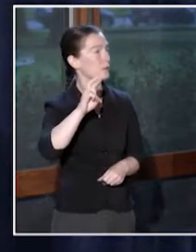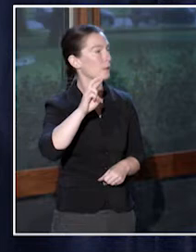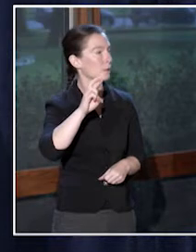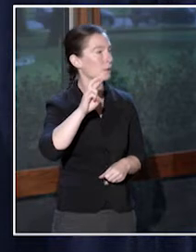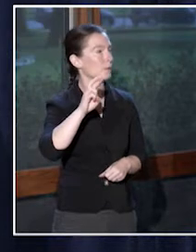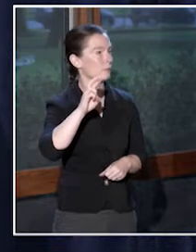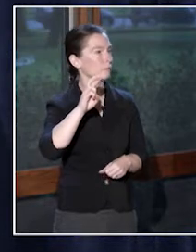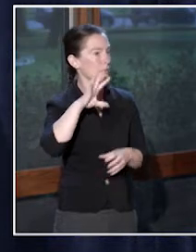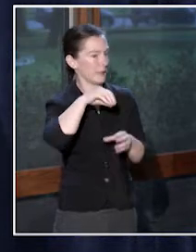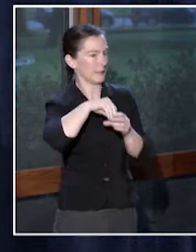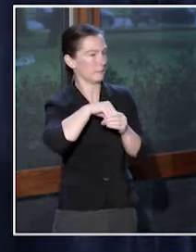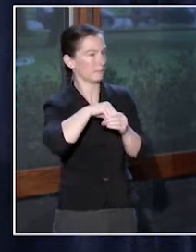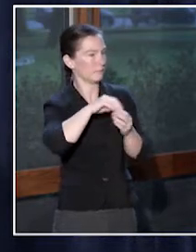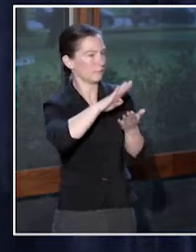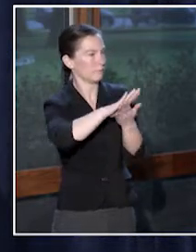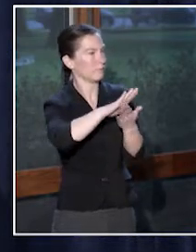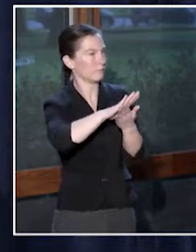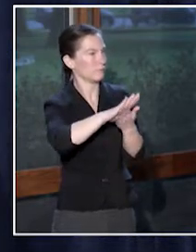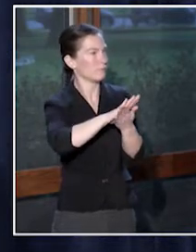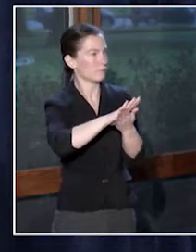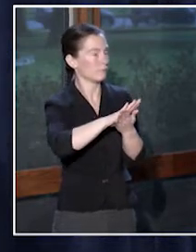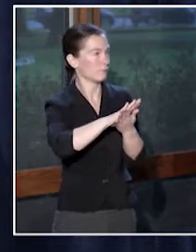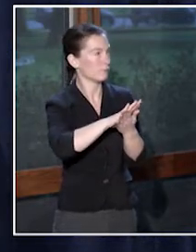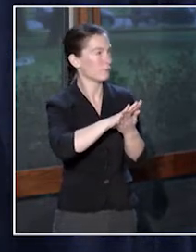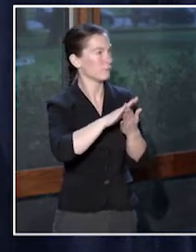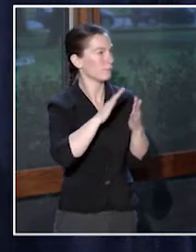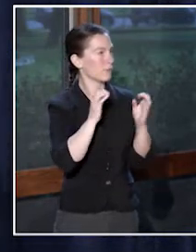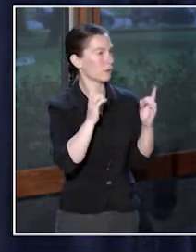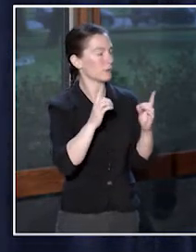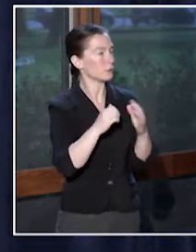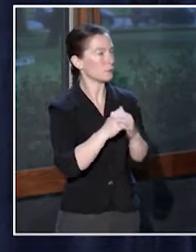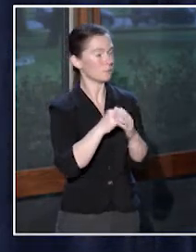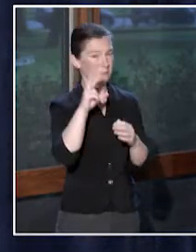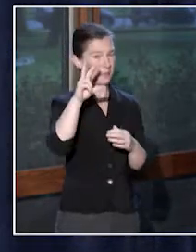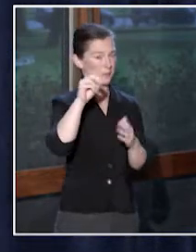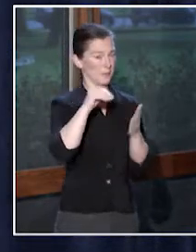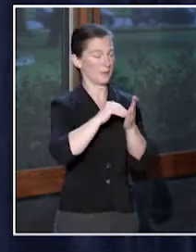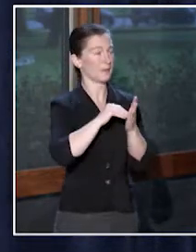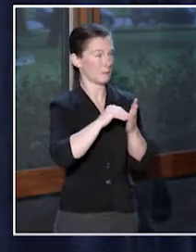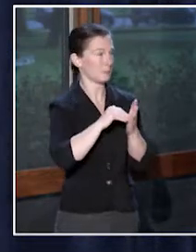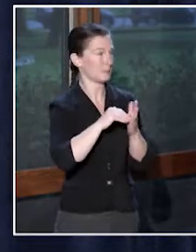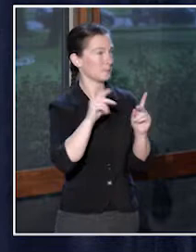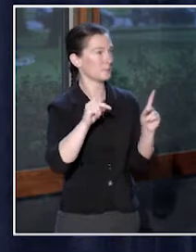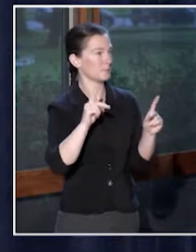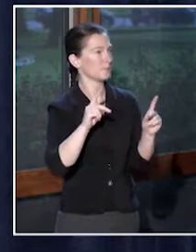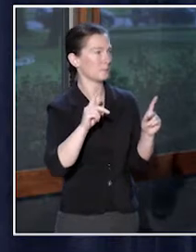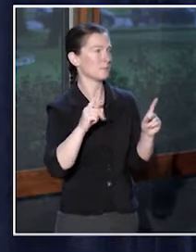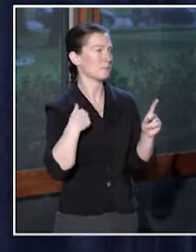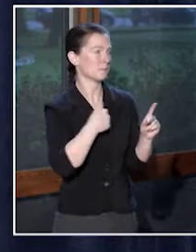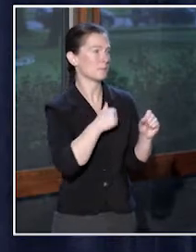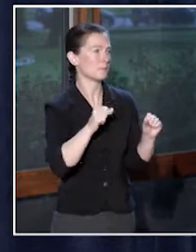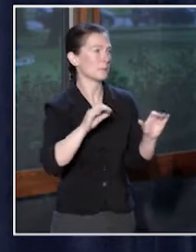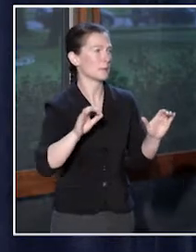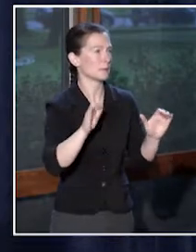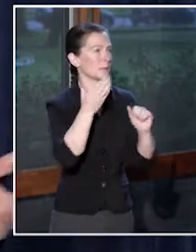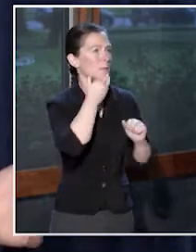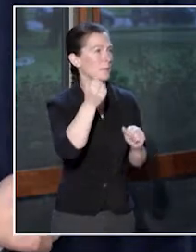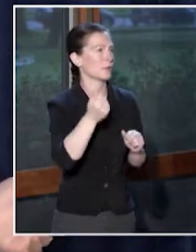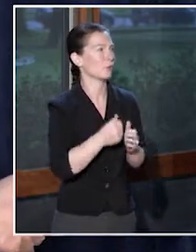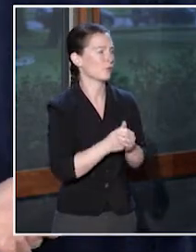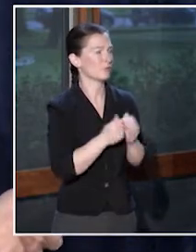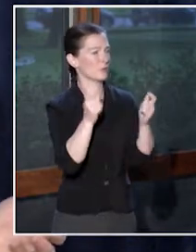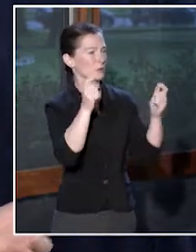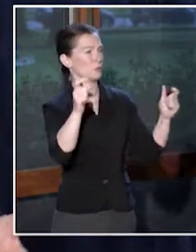are engaged in education, 30,000. We can do much better in this because this is a huge opportunity lost, not just for those young people, it's a